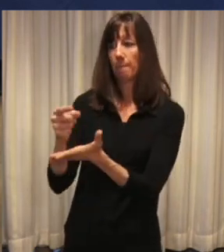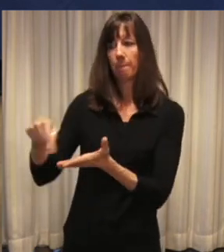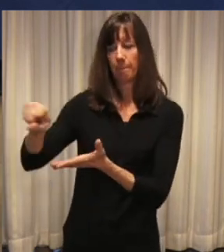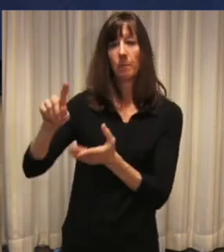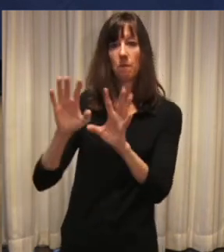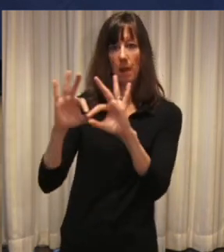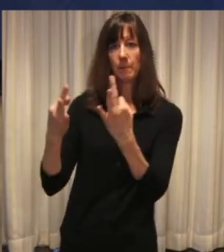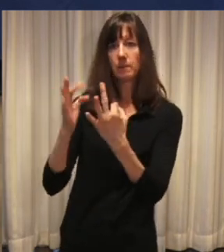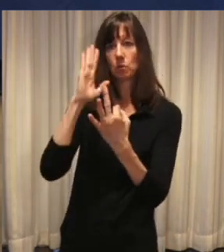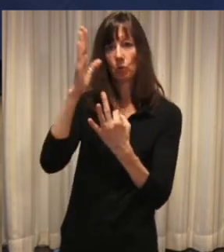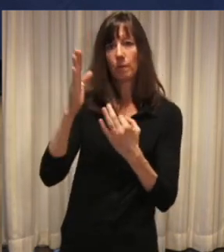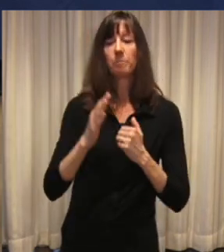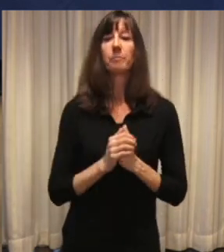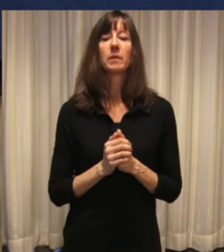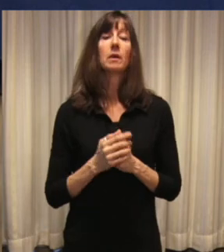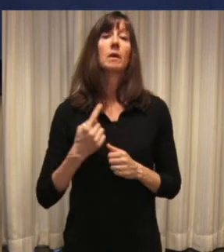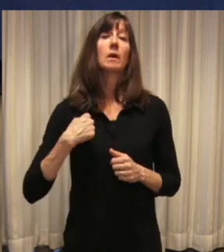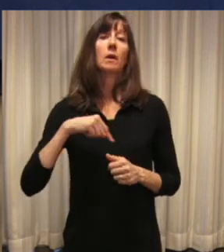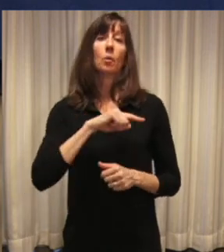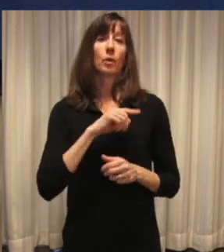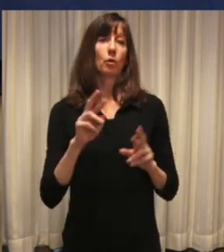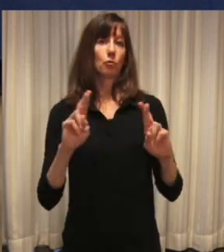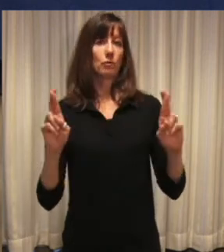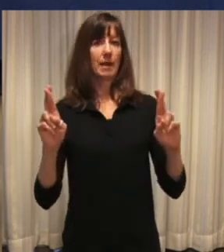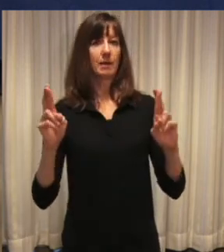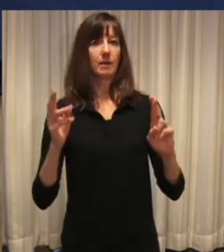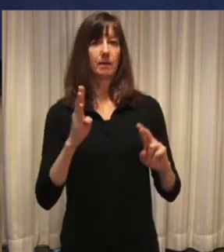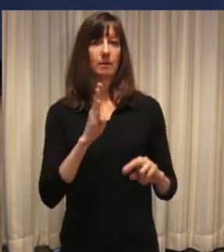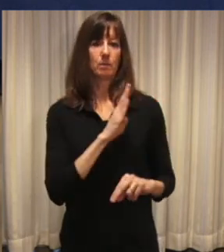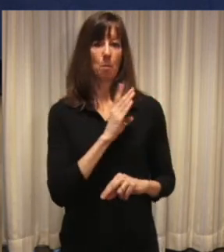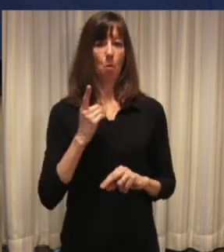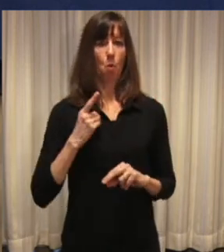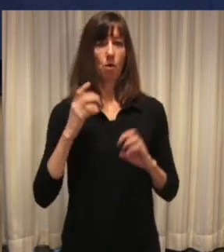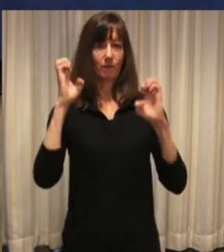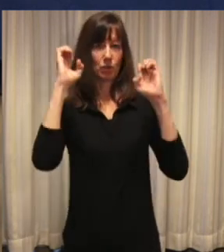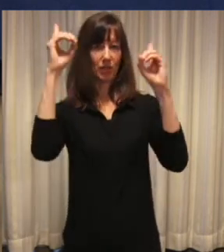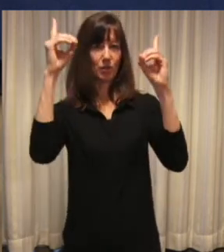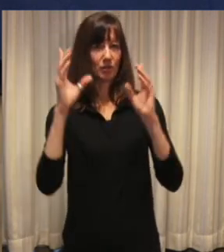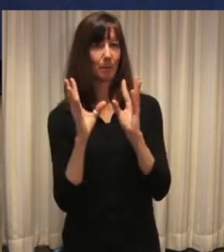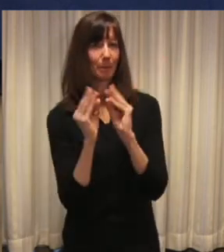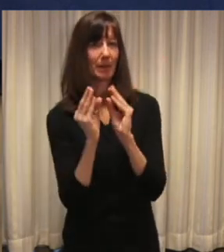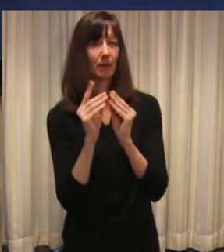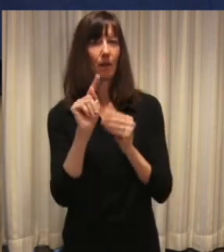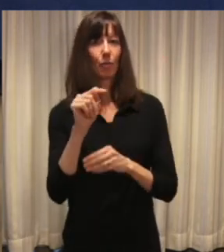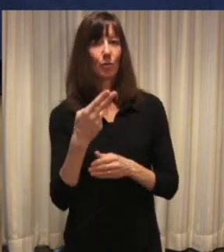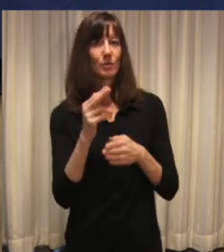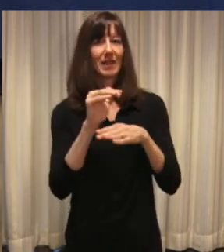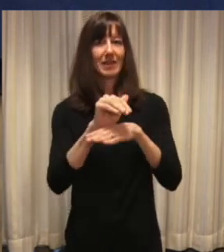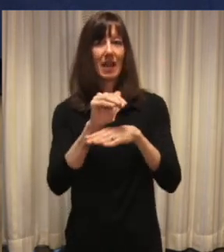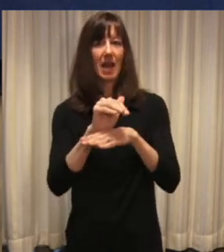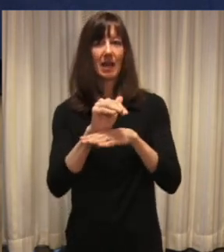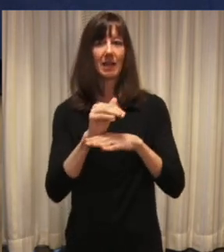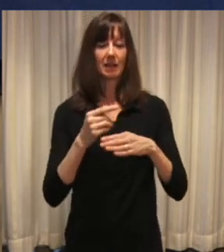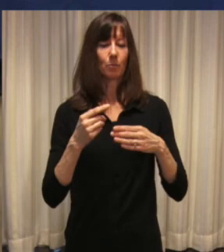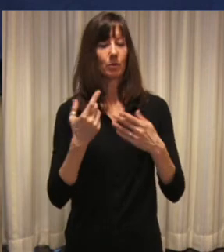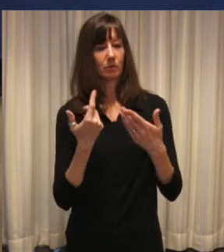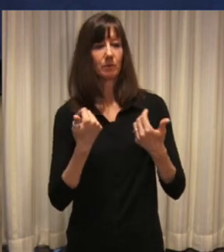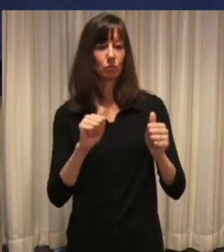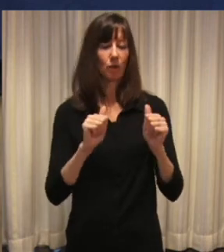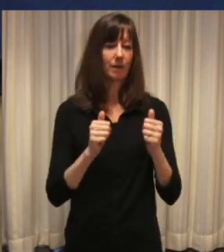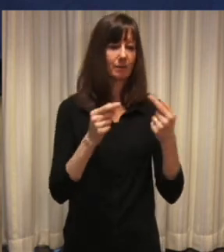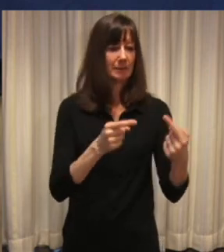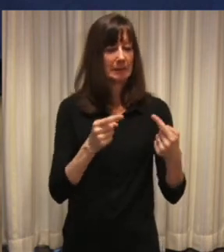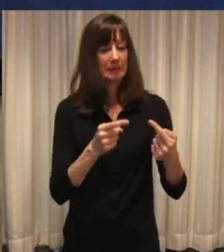our board meeting Thursday night using Teams. And, it's a struggle to get to understand some of that. So we want to make sure we're out there and